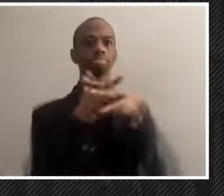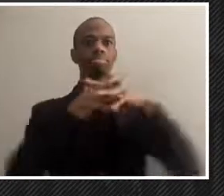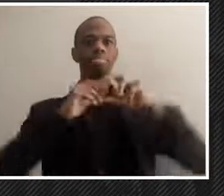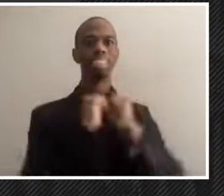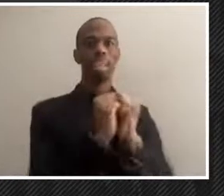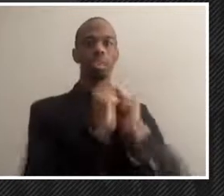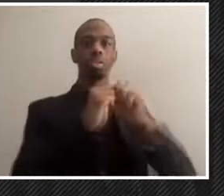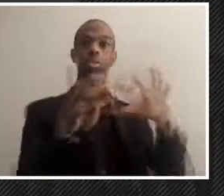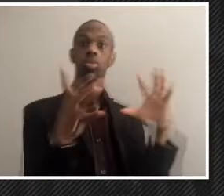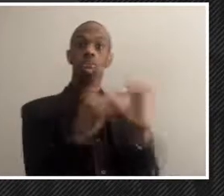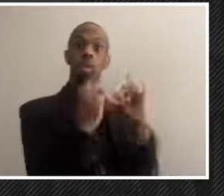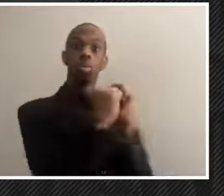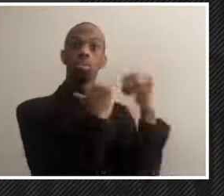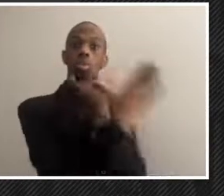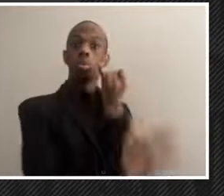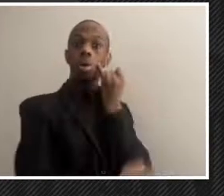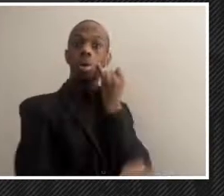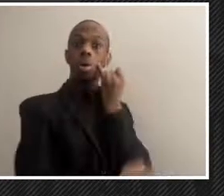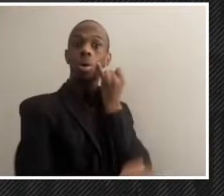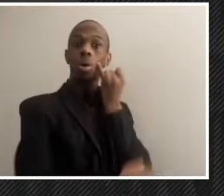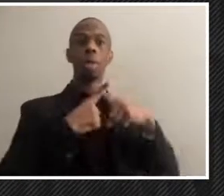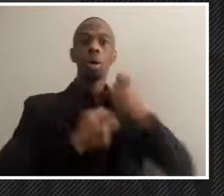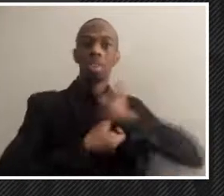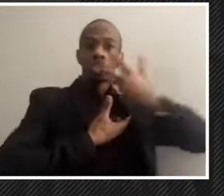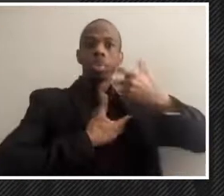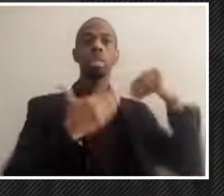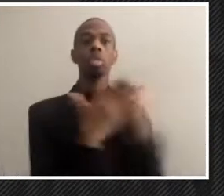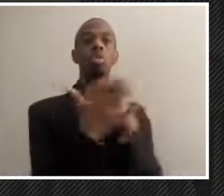American history and a new American story.